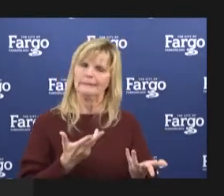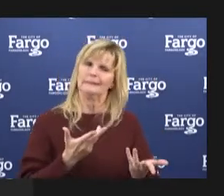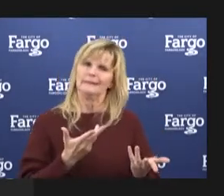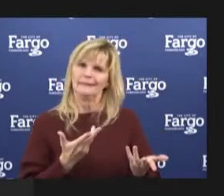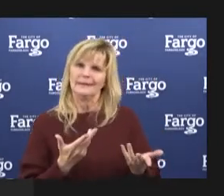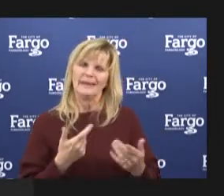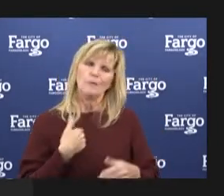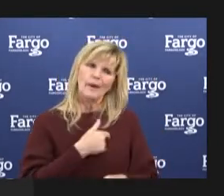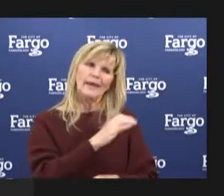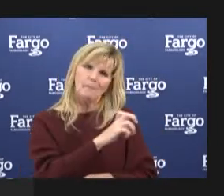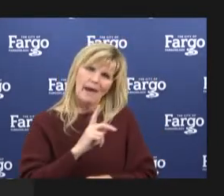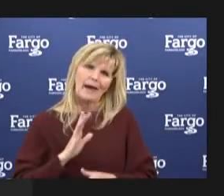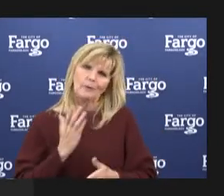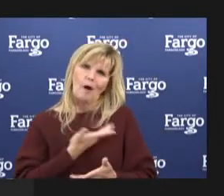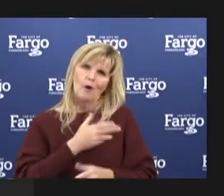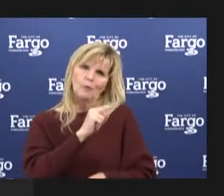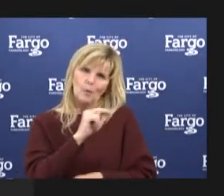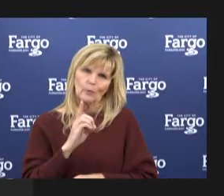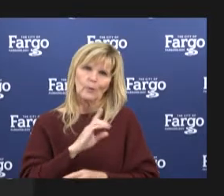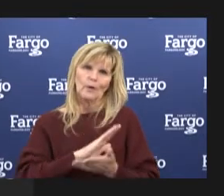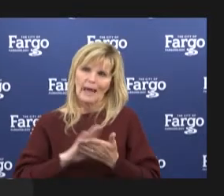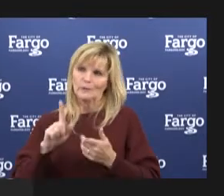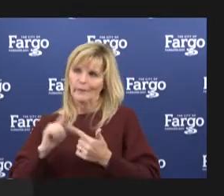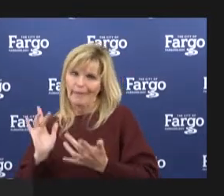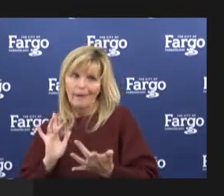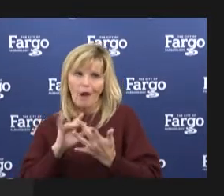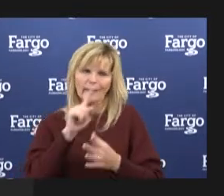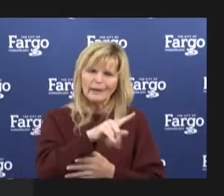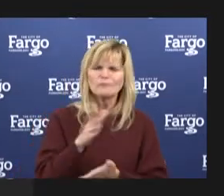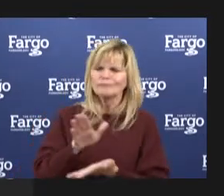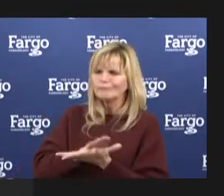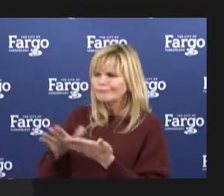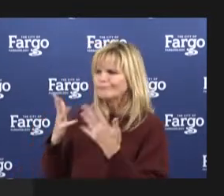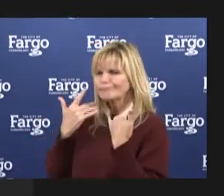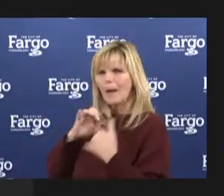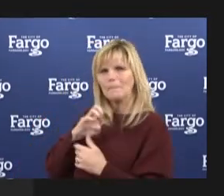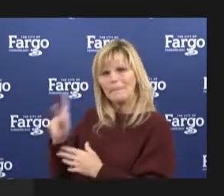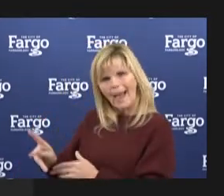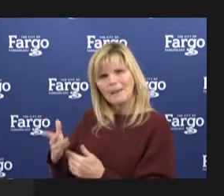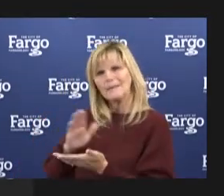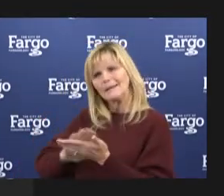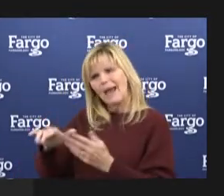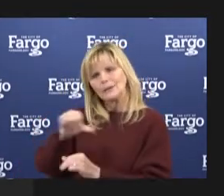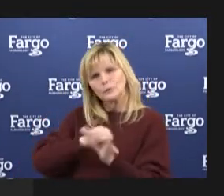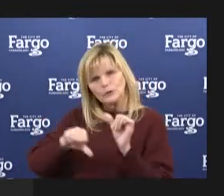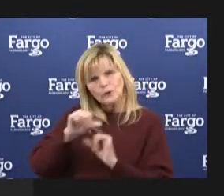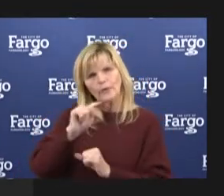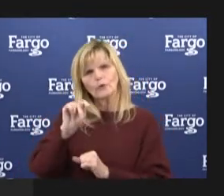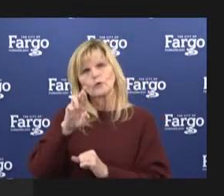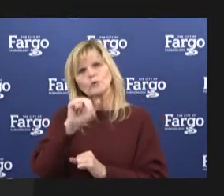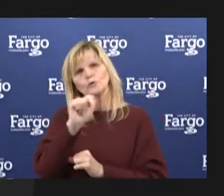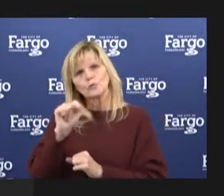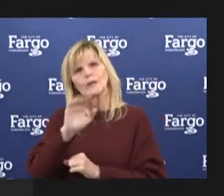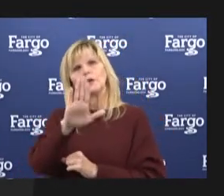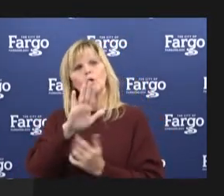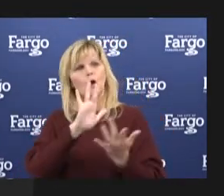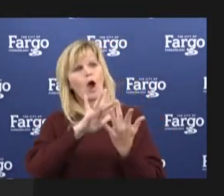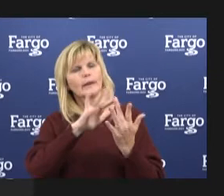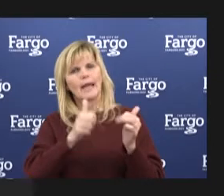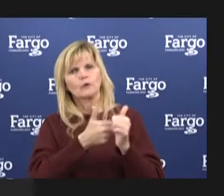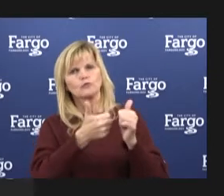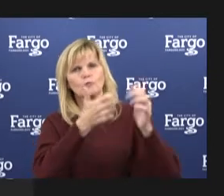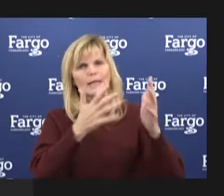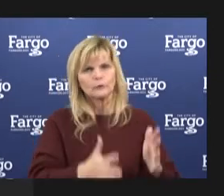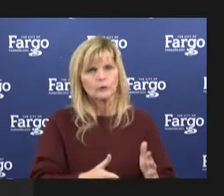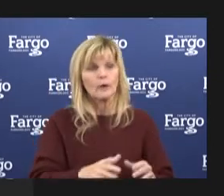we get back to being our North Dakota nice and start just being nice to one another, treat your contact tracer or treat the person